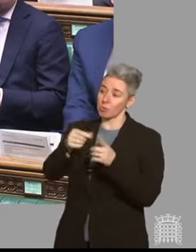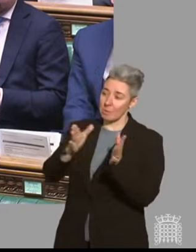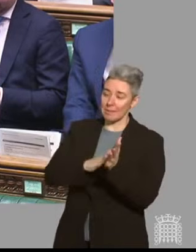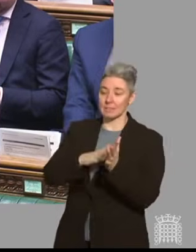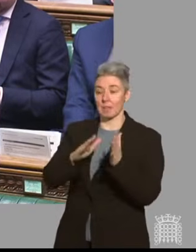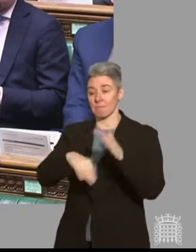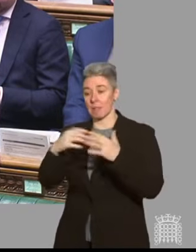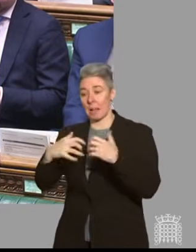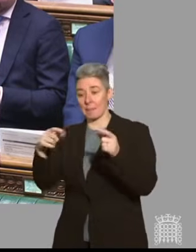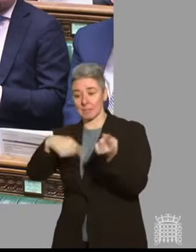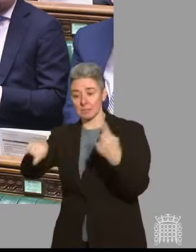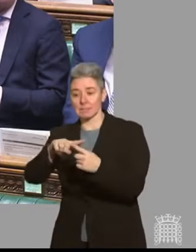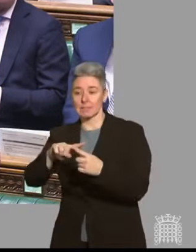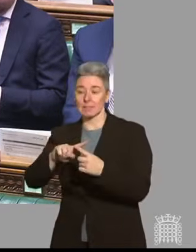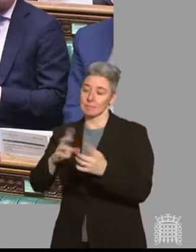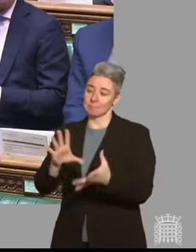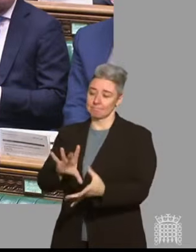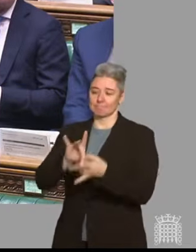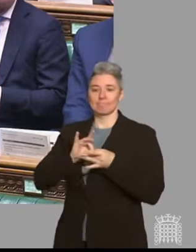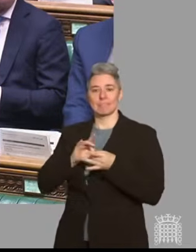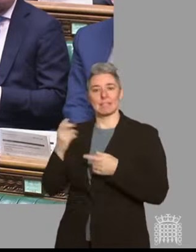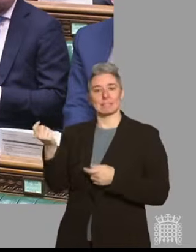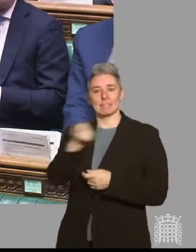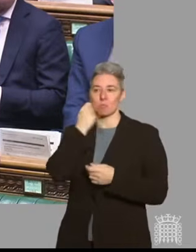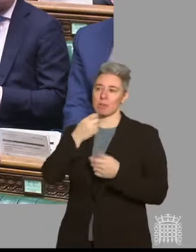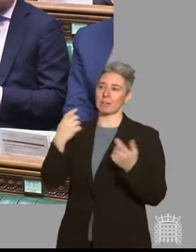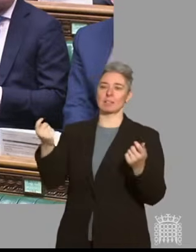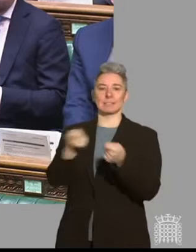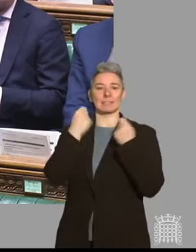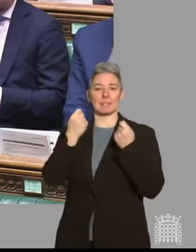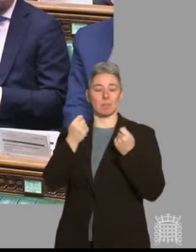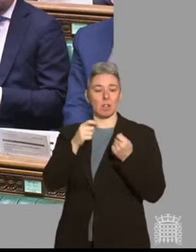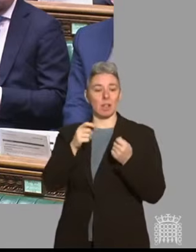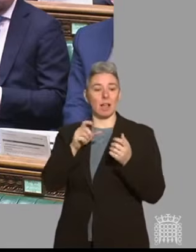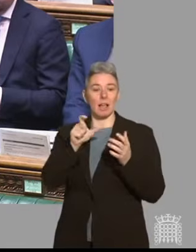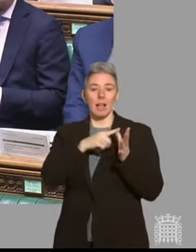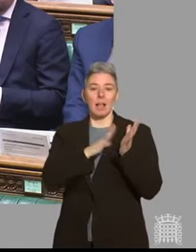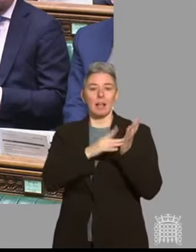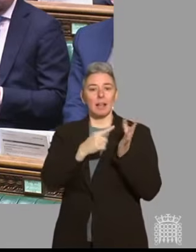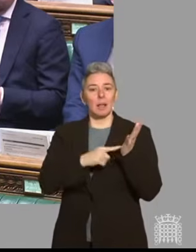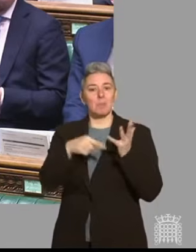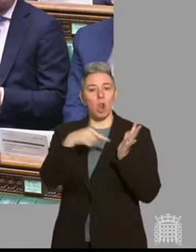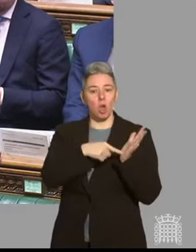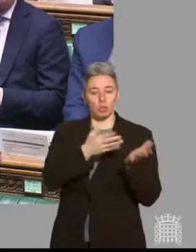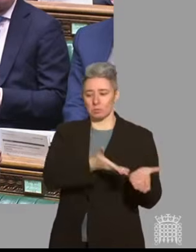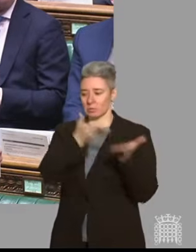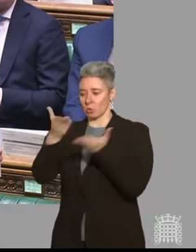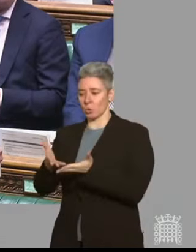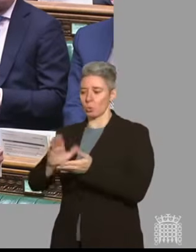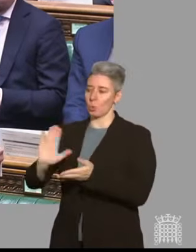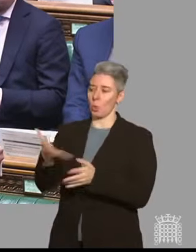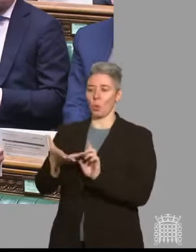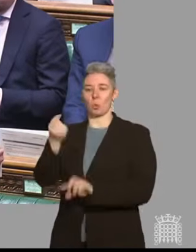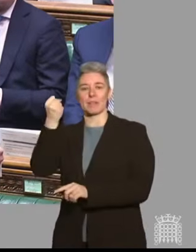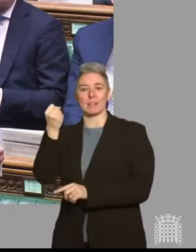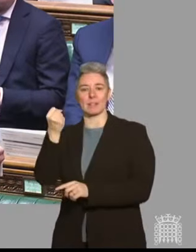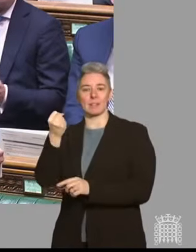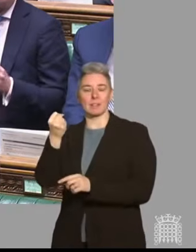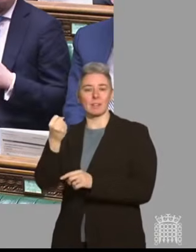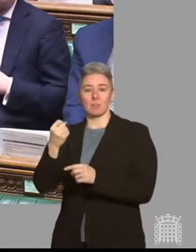from Camelot to Allwyn on the 1st of February and the £48 billion raised by the National Lottery players